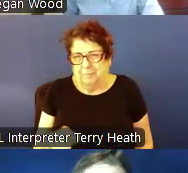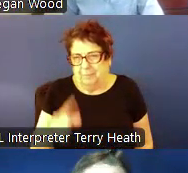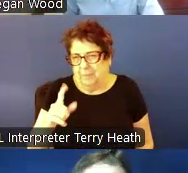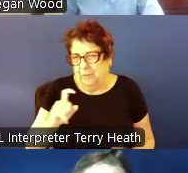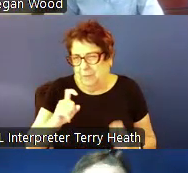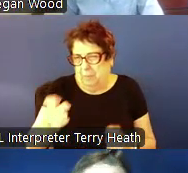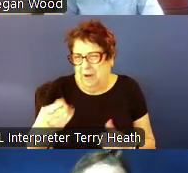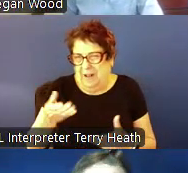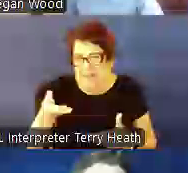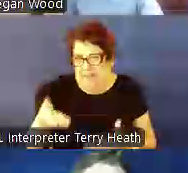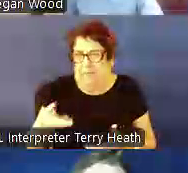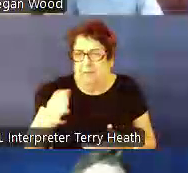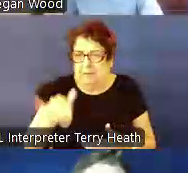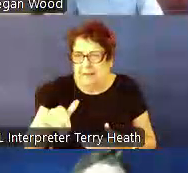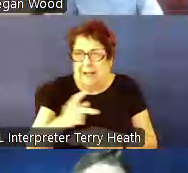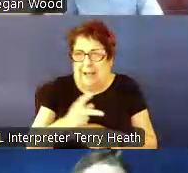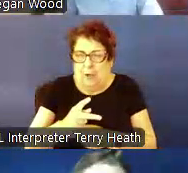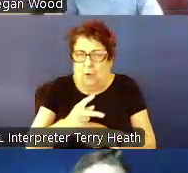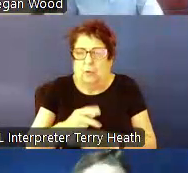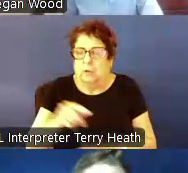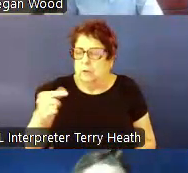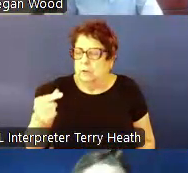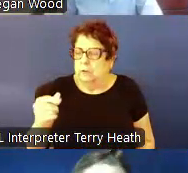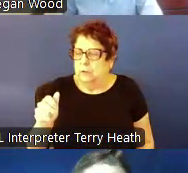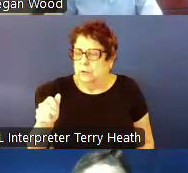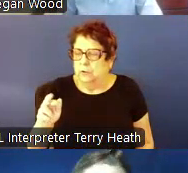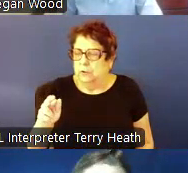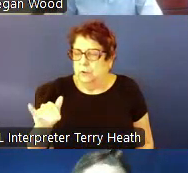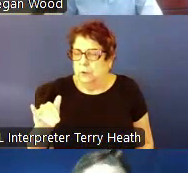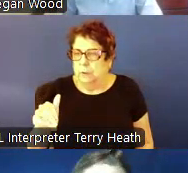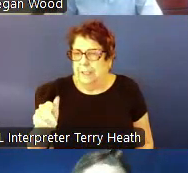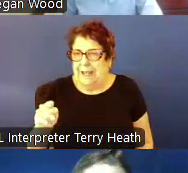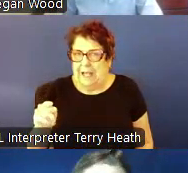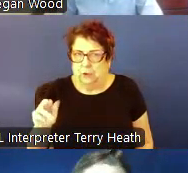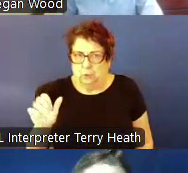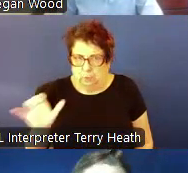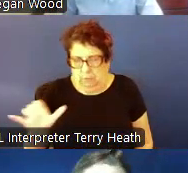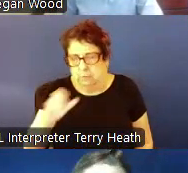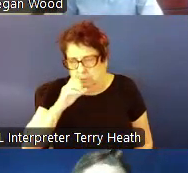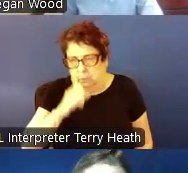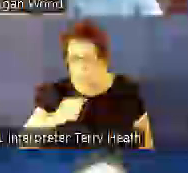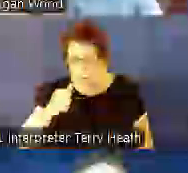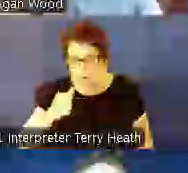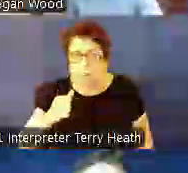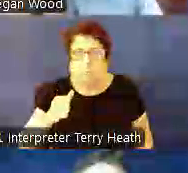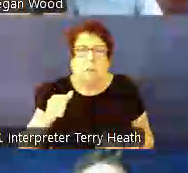need. Geriatric counseling through the PEARLS program. PEARLS, again, is another healthy aging program,